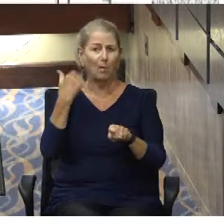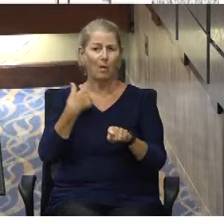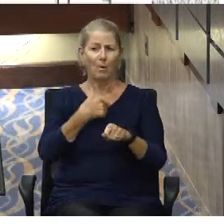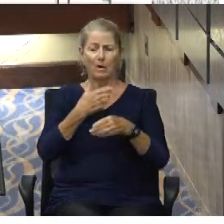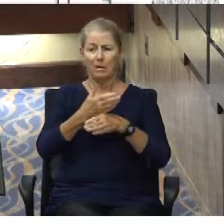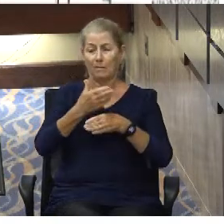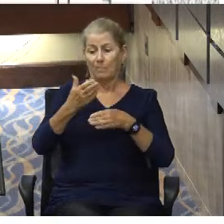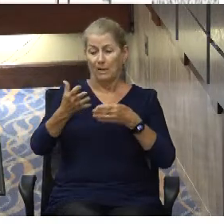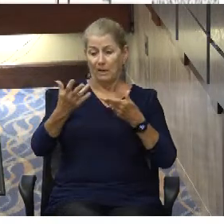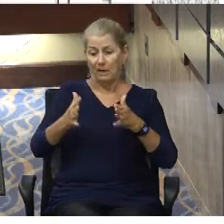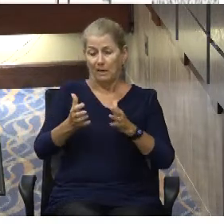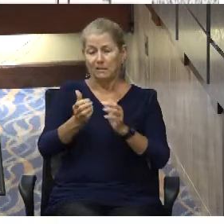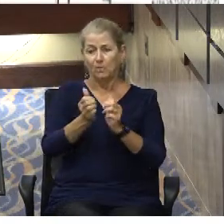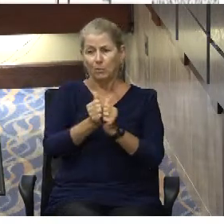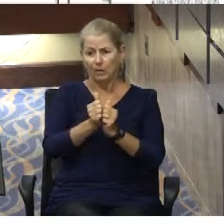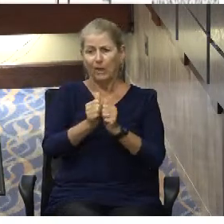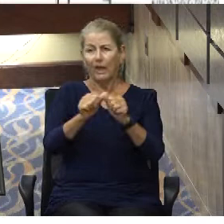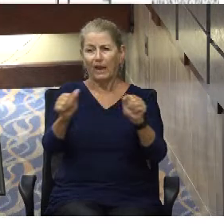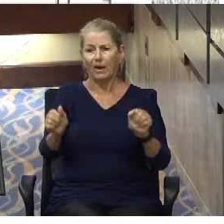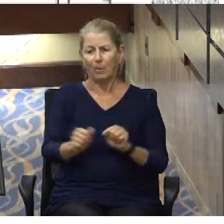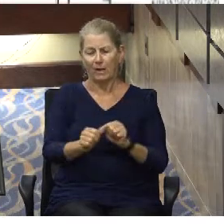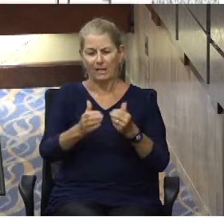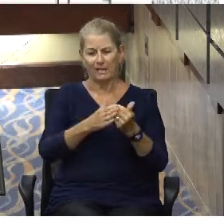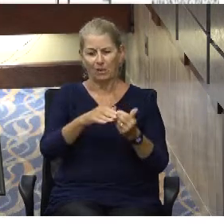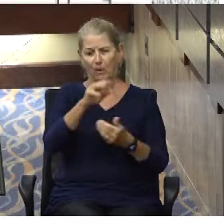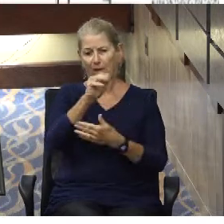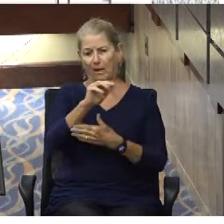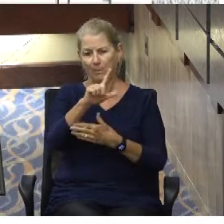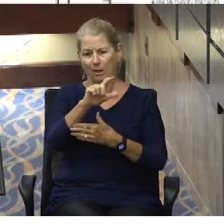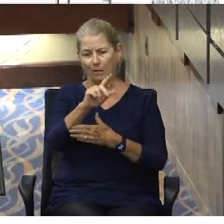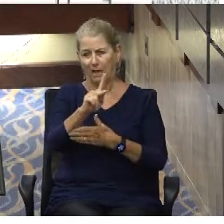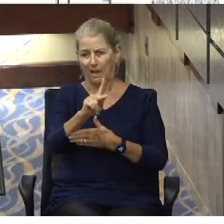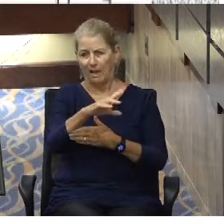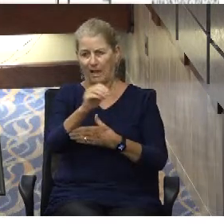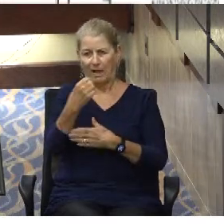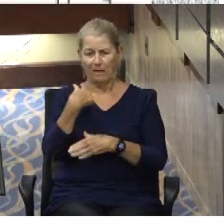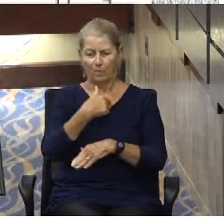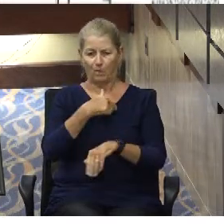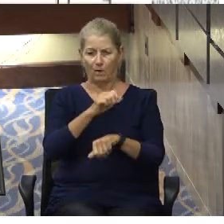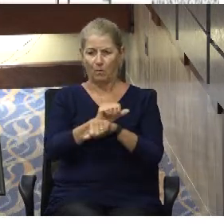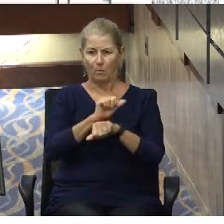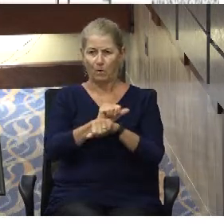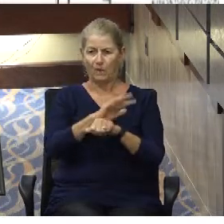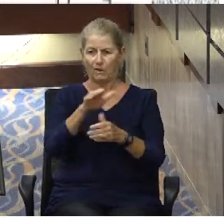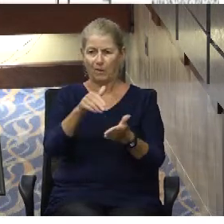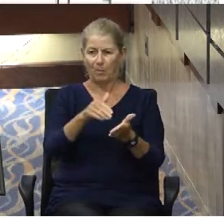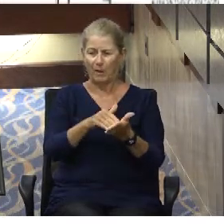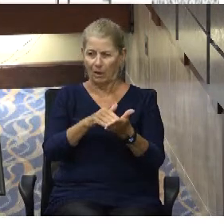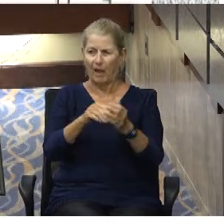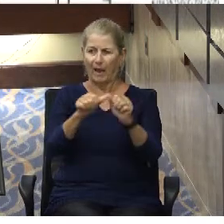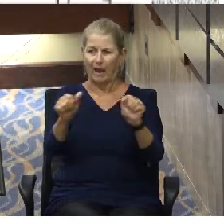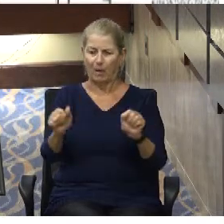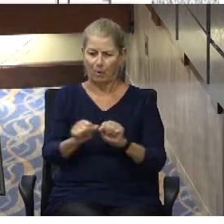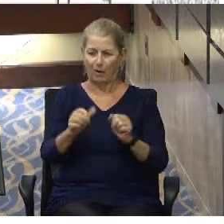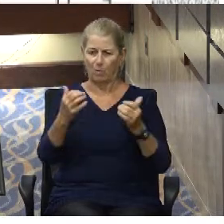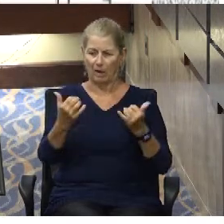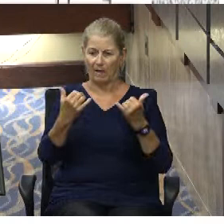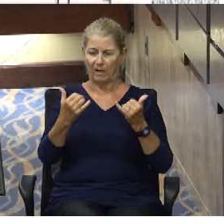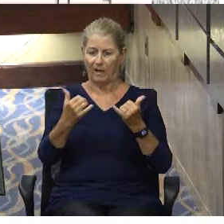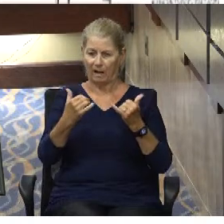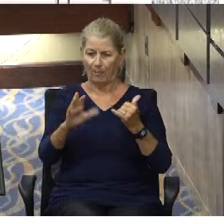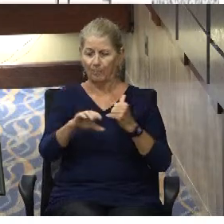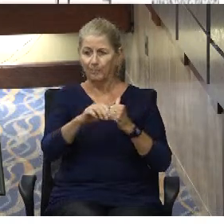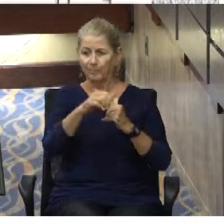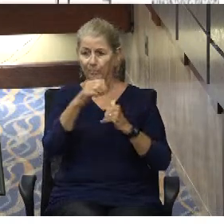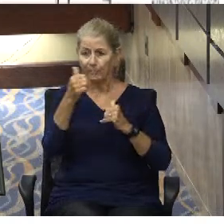section down by MLK, and we're also complete with the northern end, and we're working on that section in the middle right now.